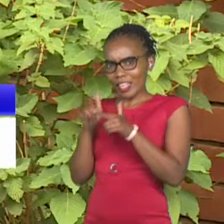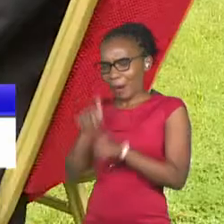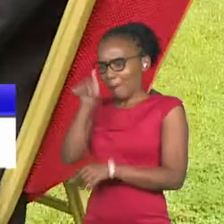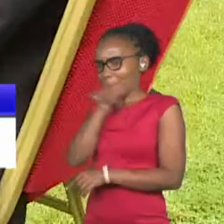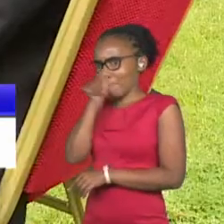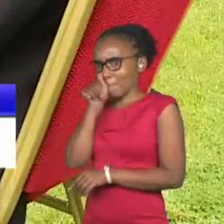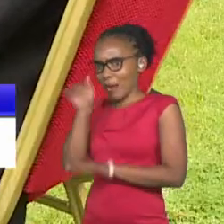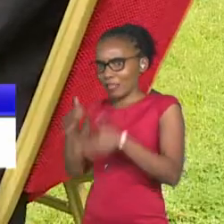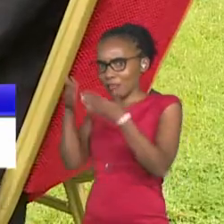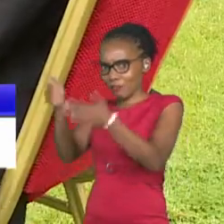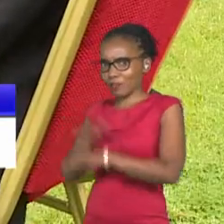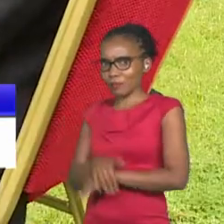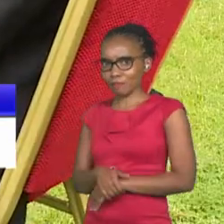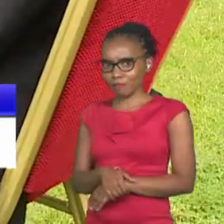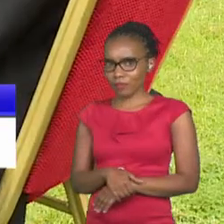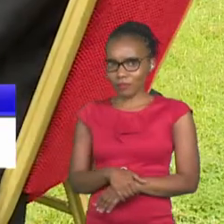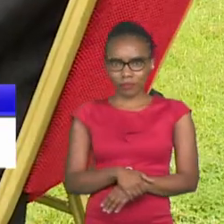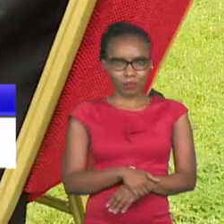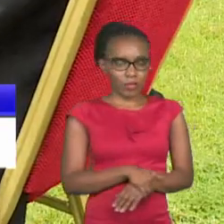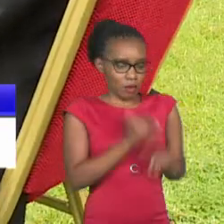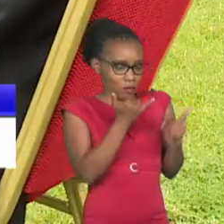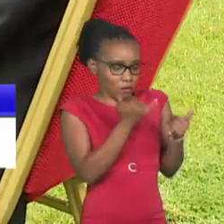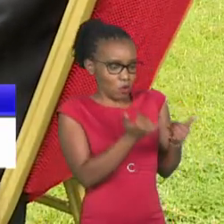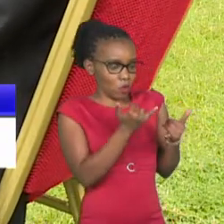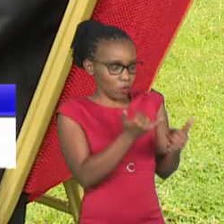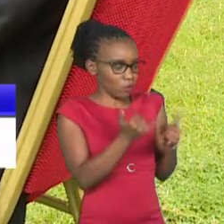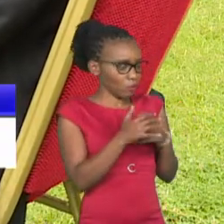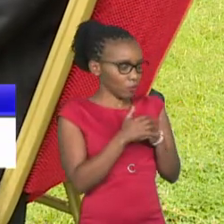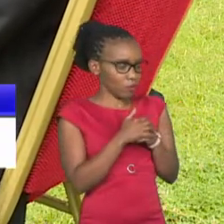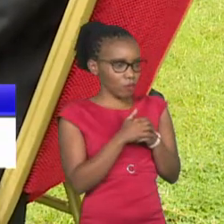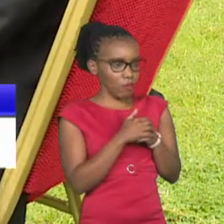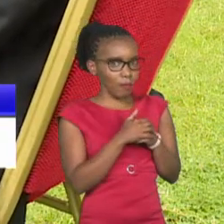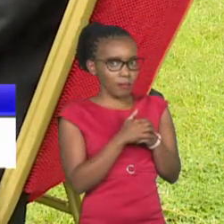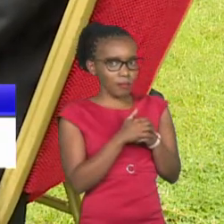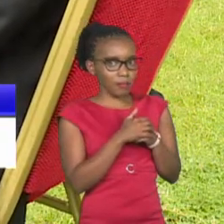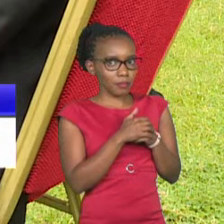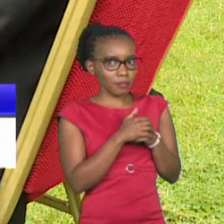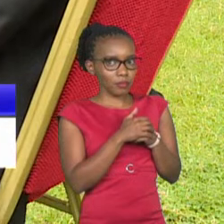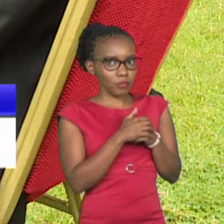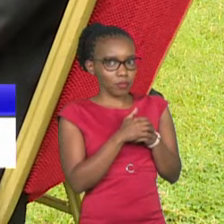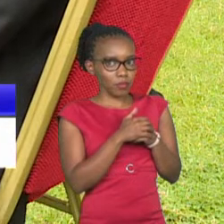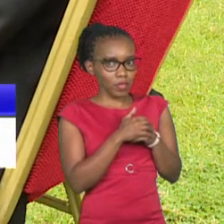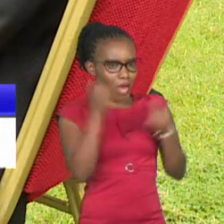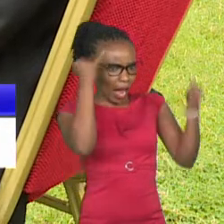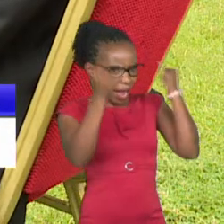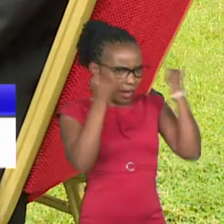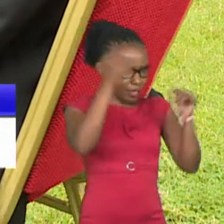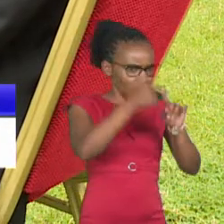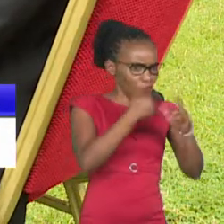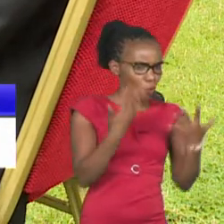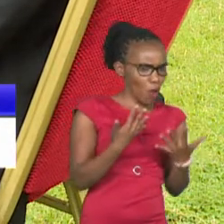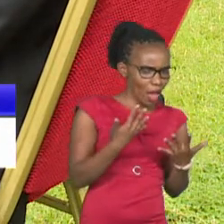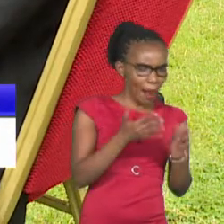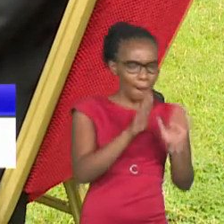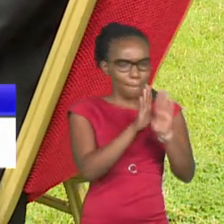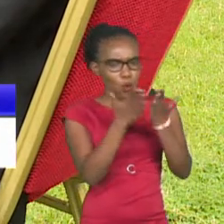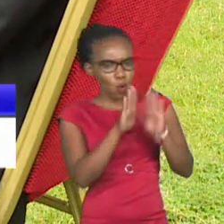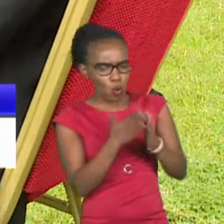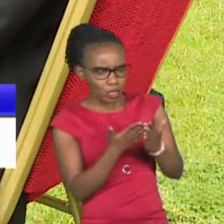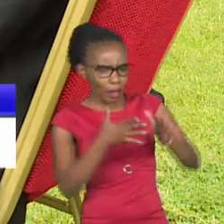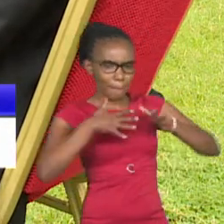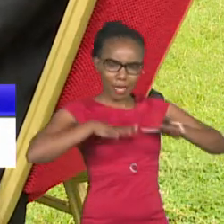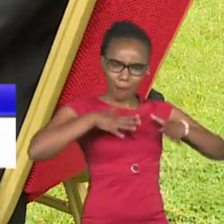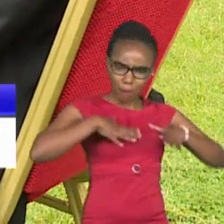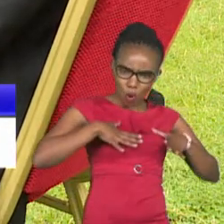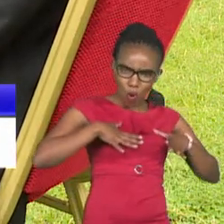bag. Well, I'd like to ask at this point, where do you generate your ideas from? Is it books? Is it people,